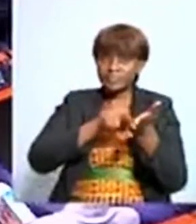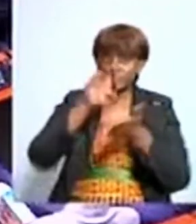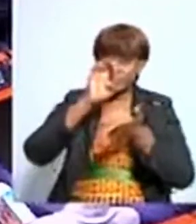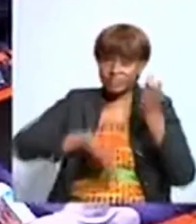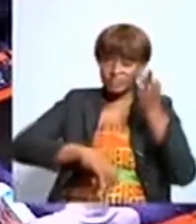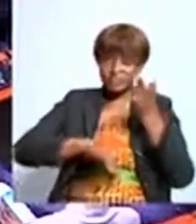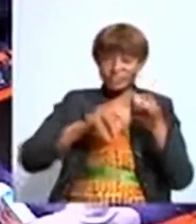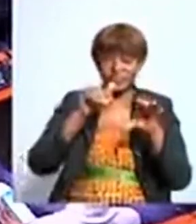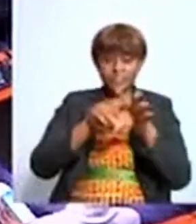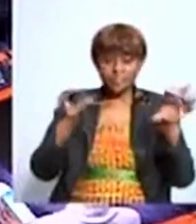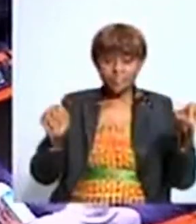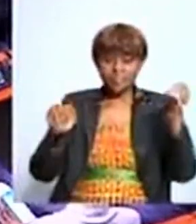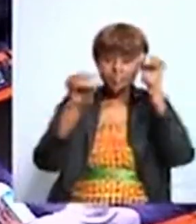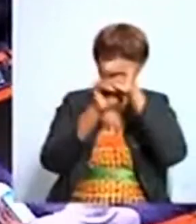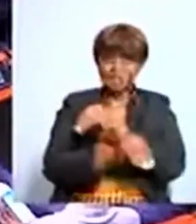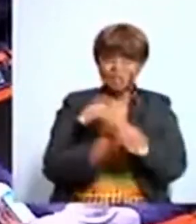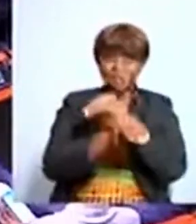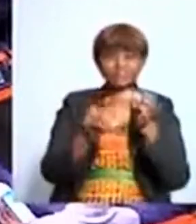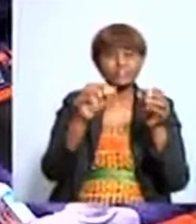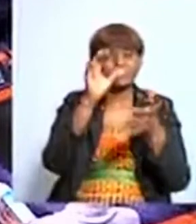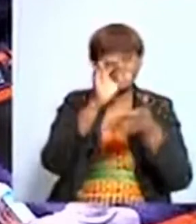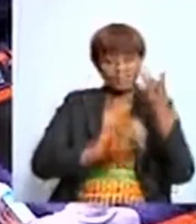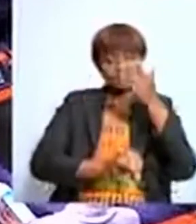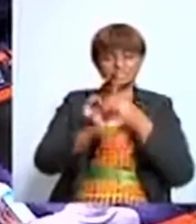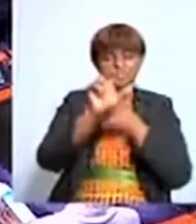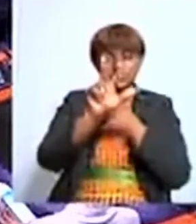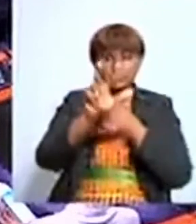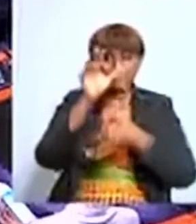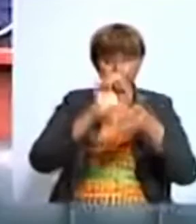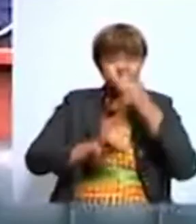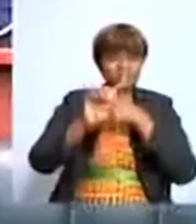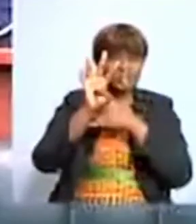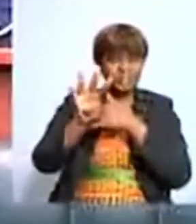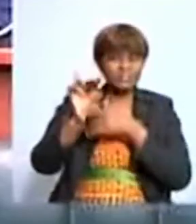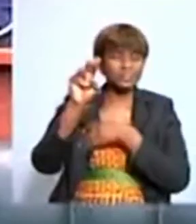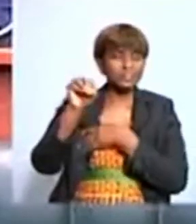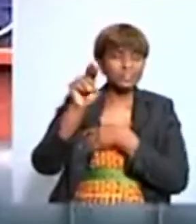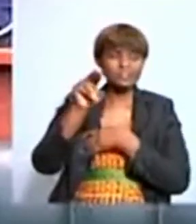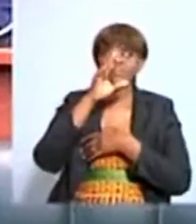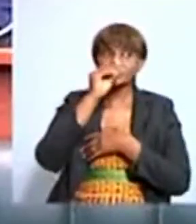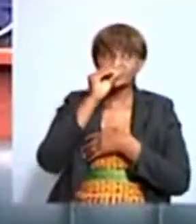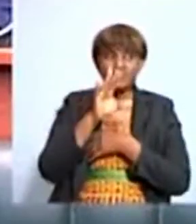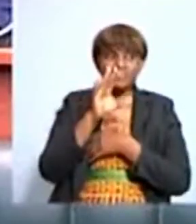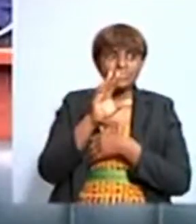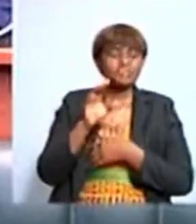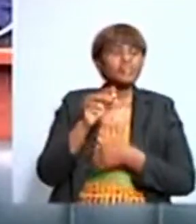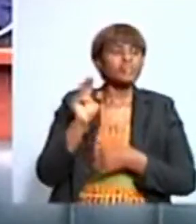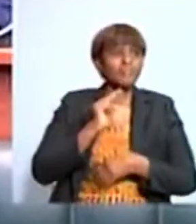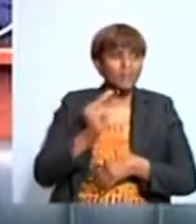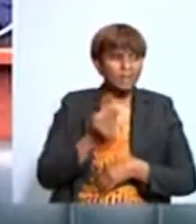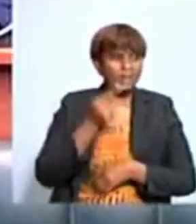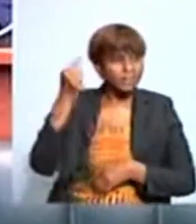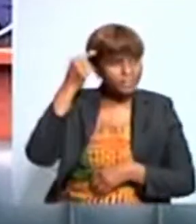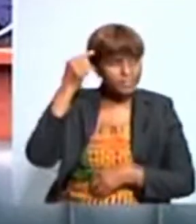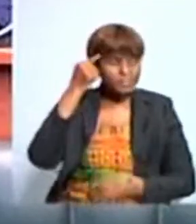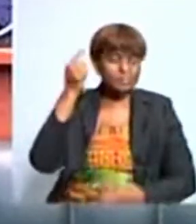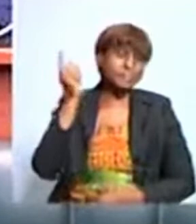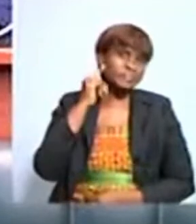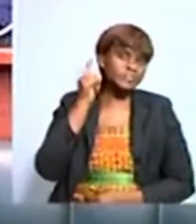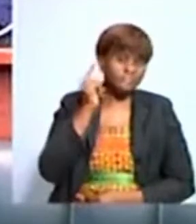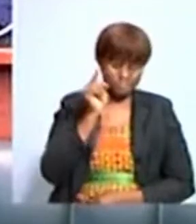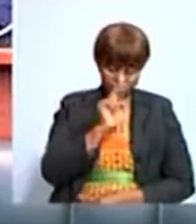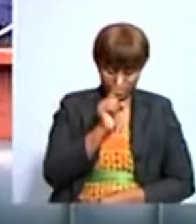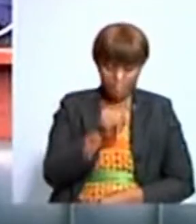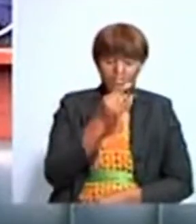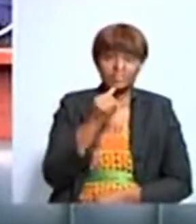substantive amendment, Clauses 3 and 4. Mr. Speaker, as a listening government. This issue